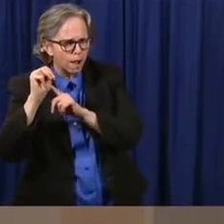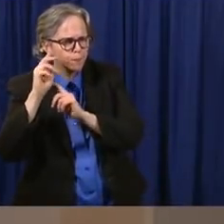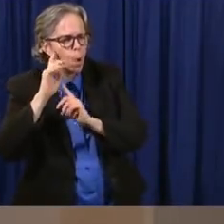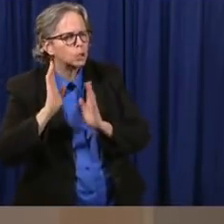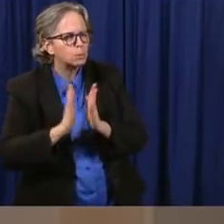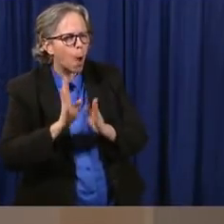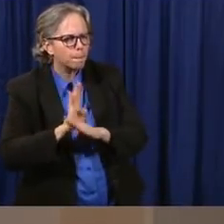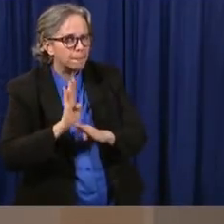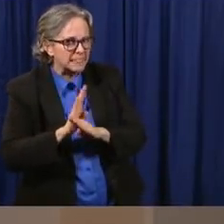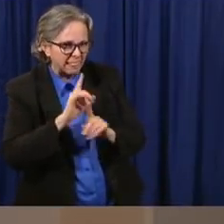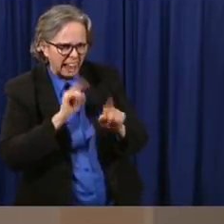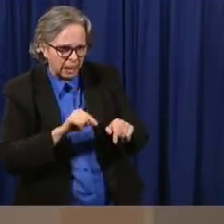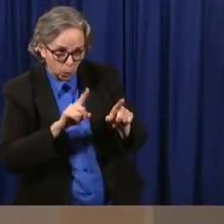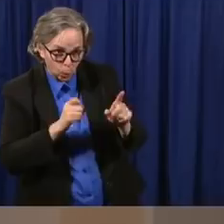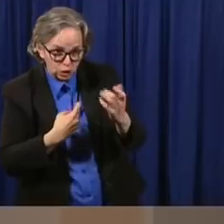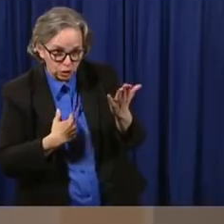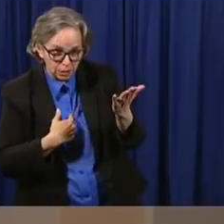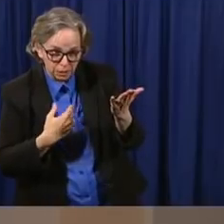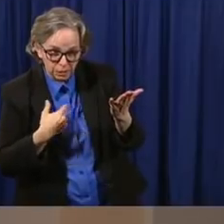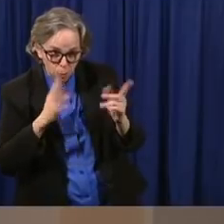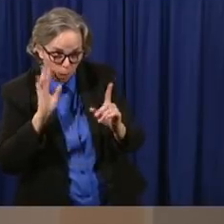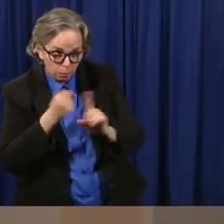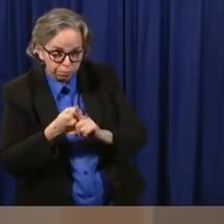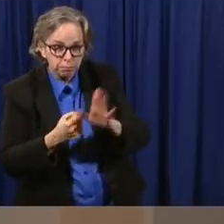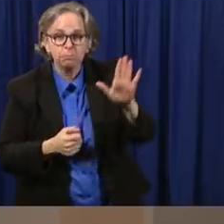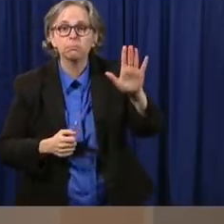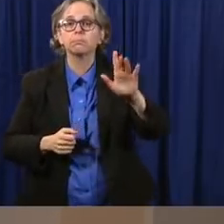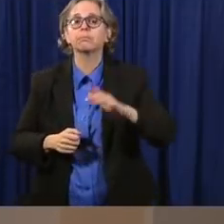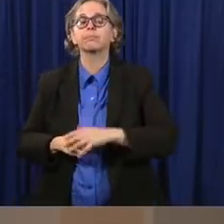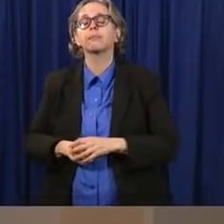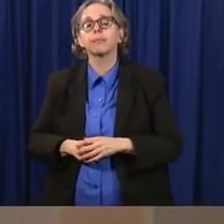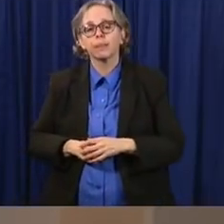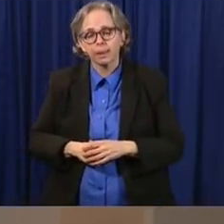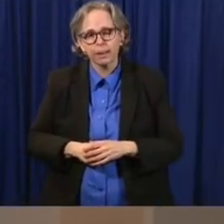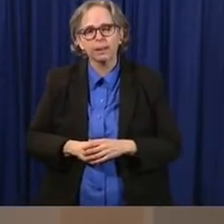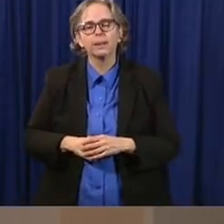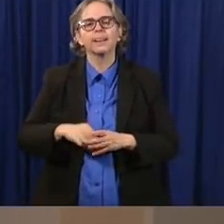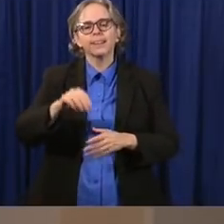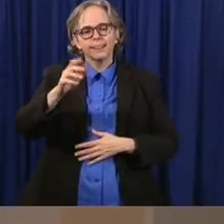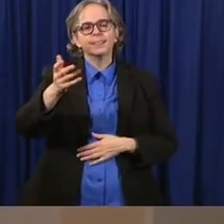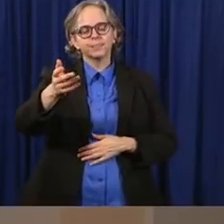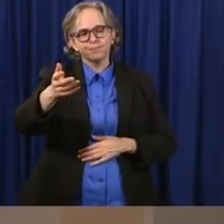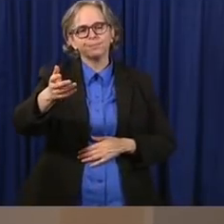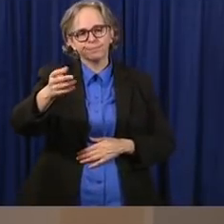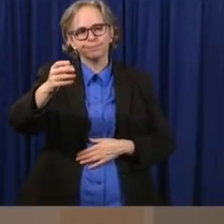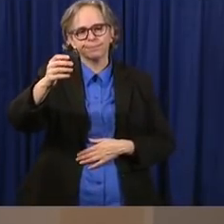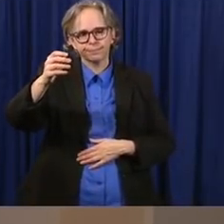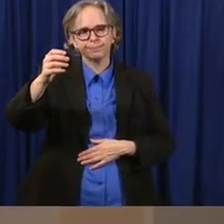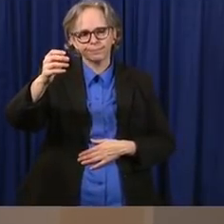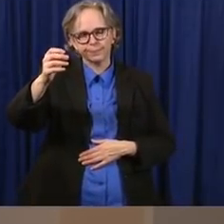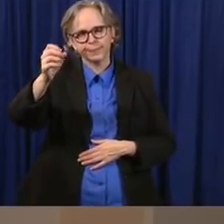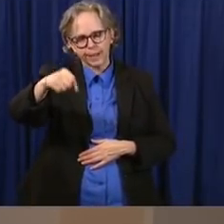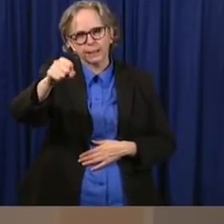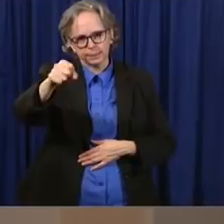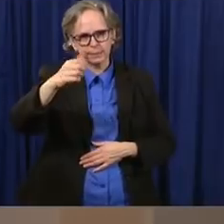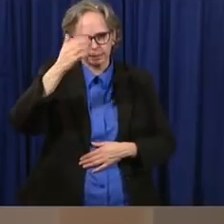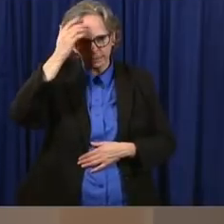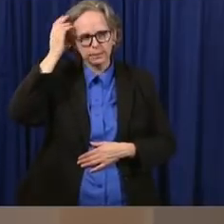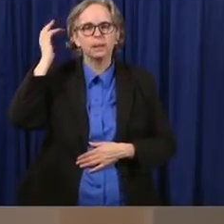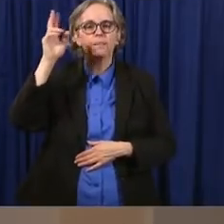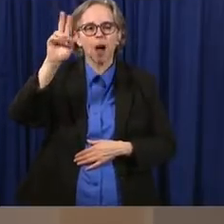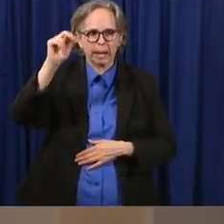the small business? Well, there is no doubt that the unemployment compensation system is going to